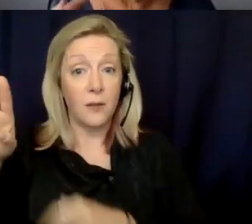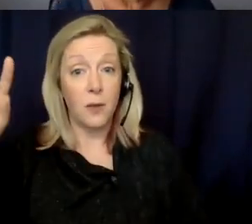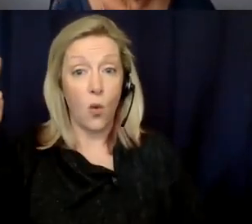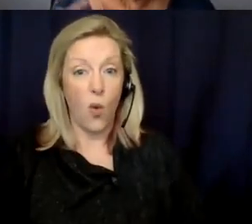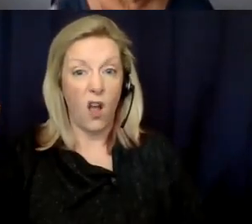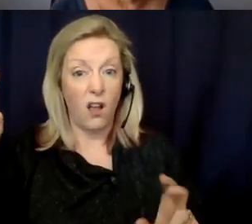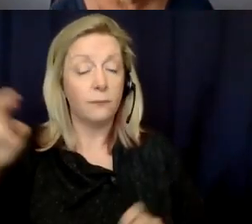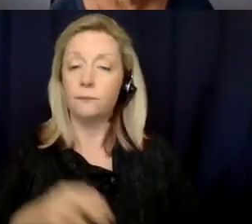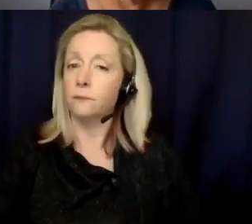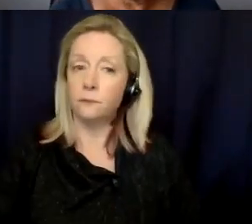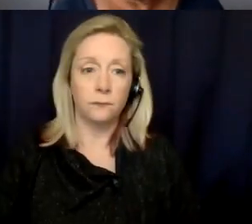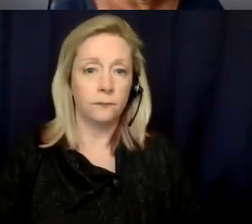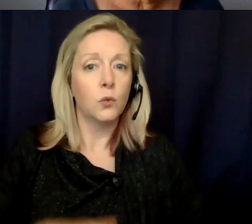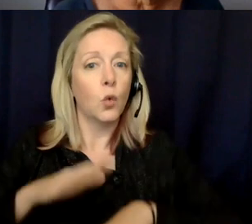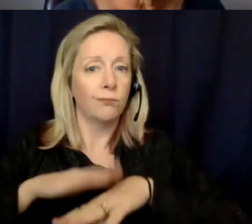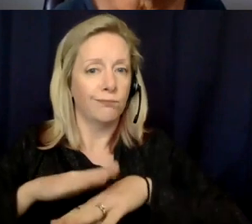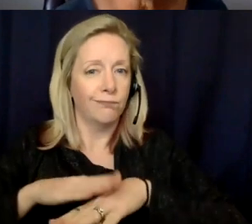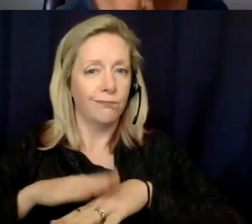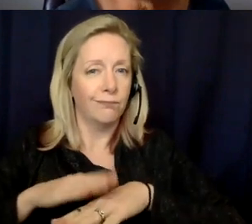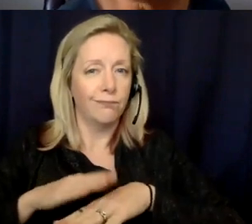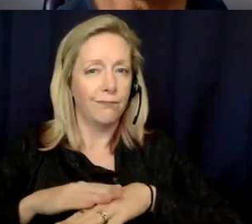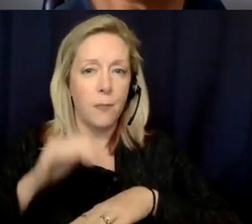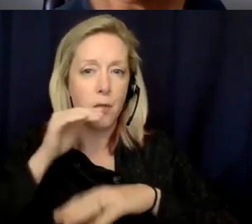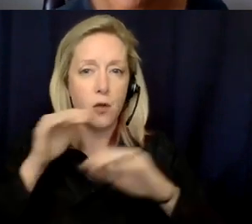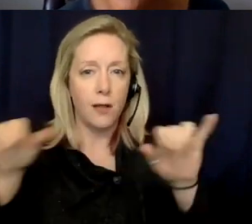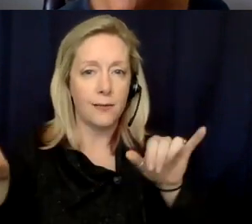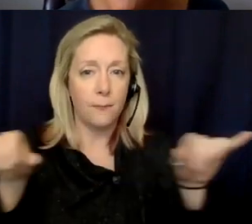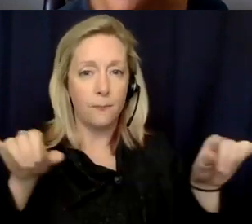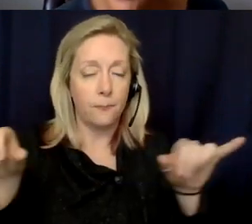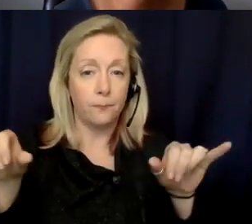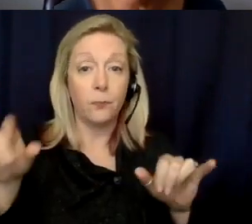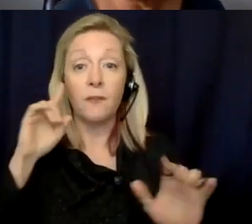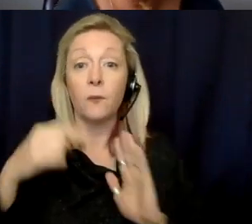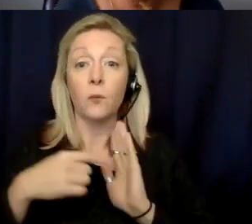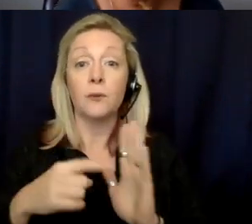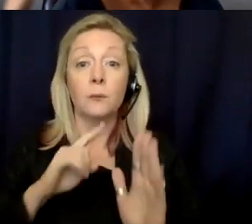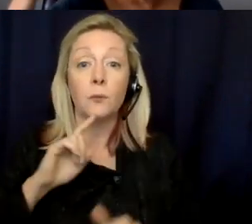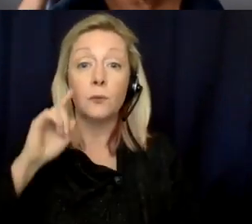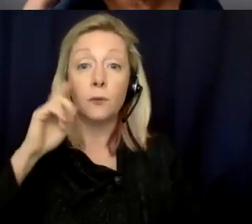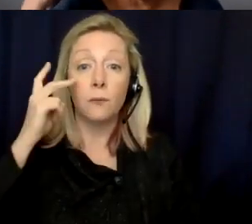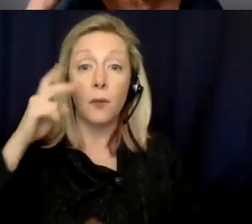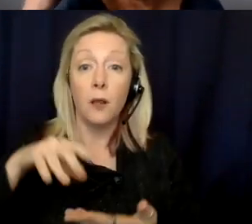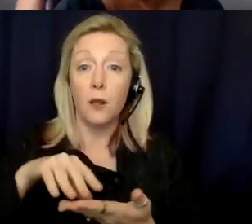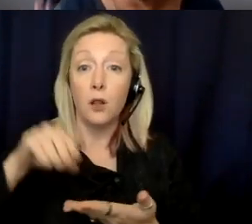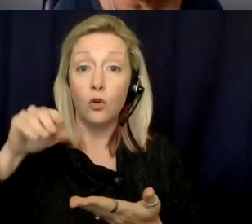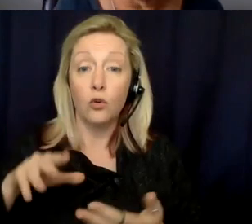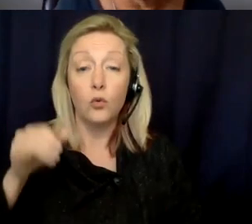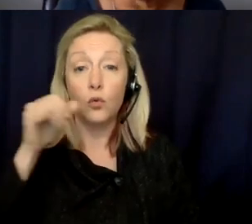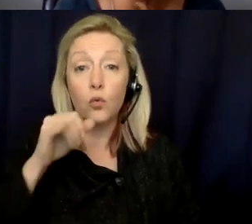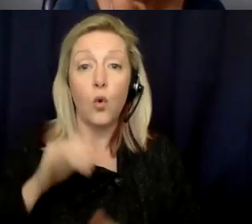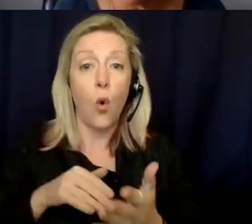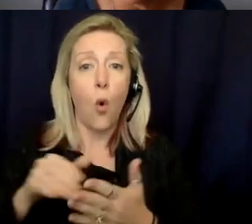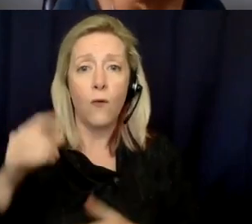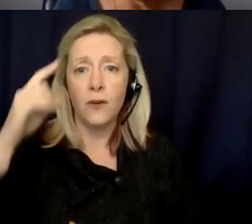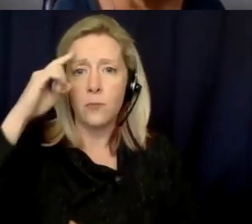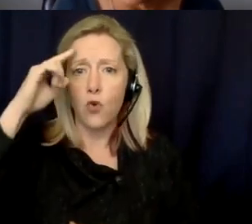communication hasn't moved forward. And I think definitely about deafblind learners, a lot of times that brain is